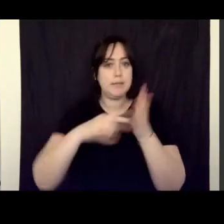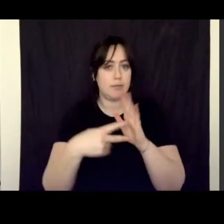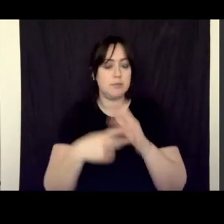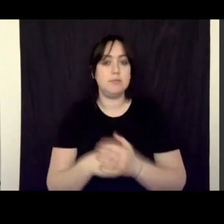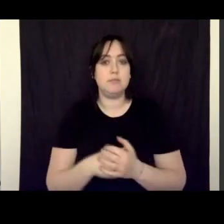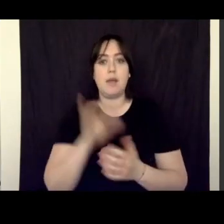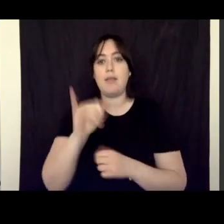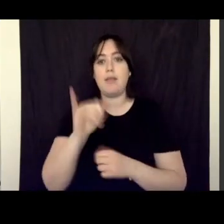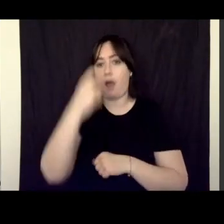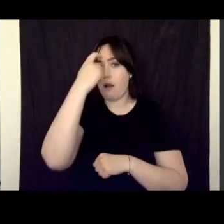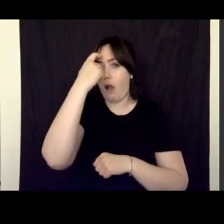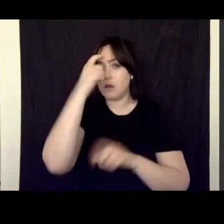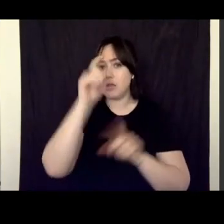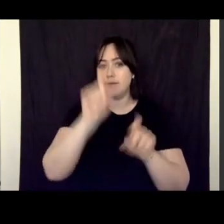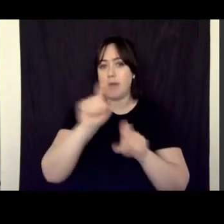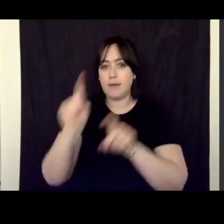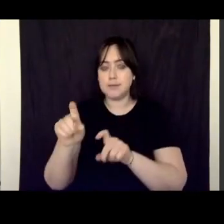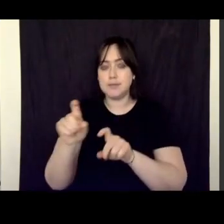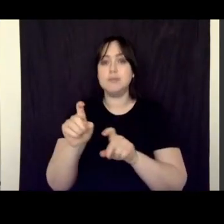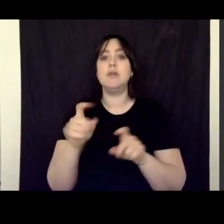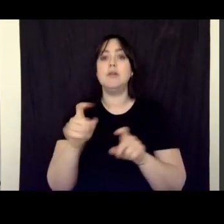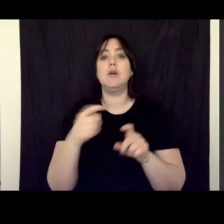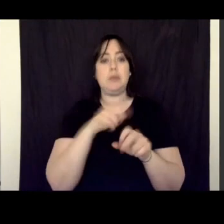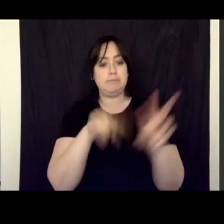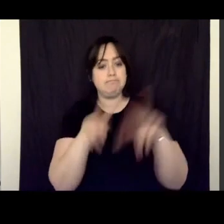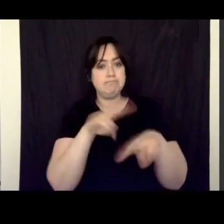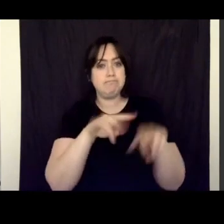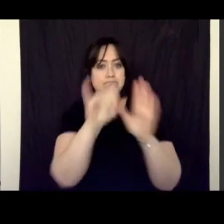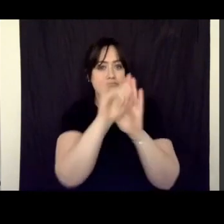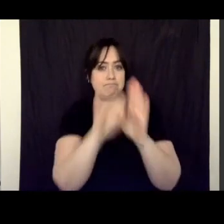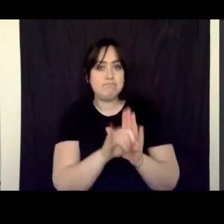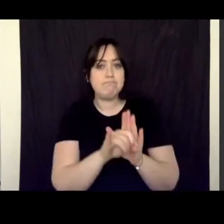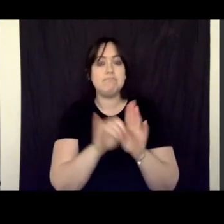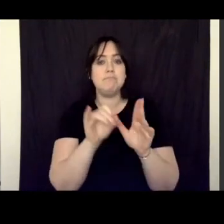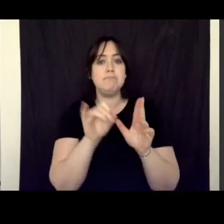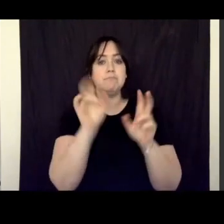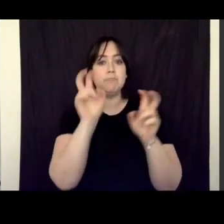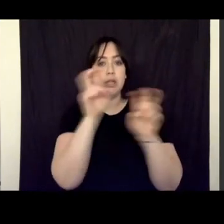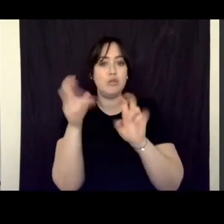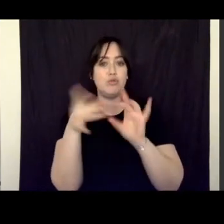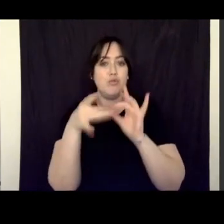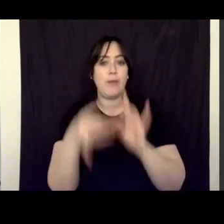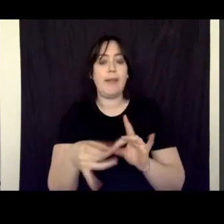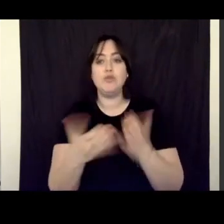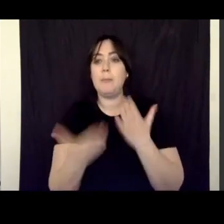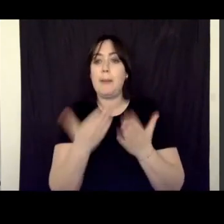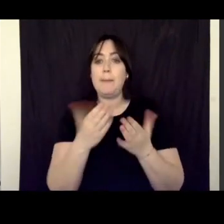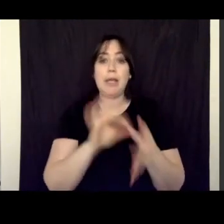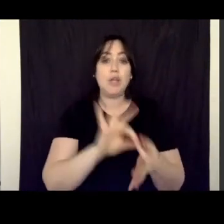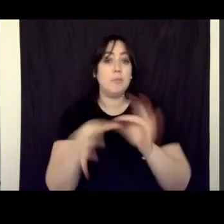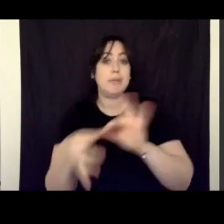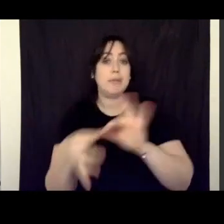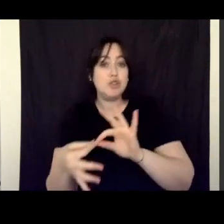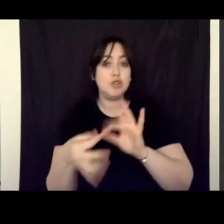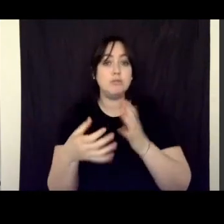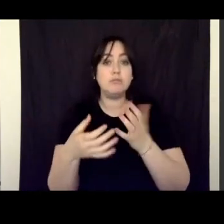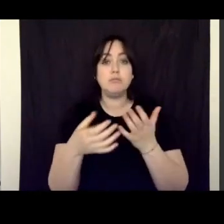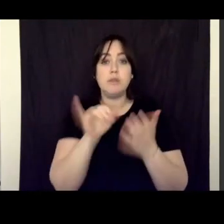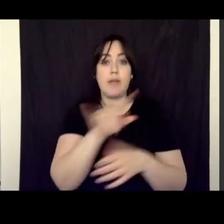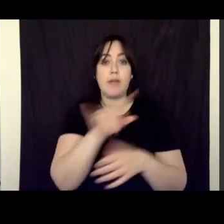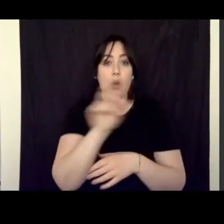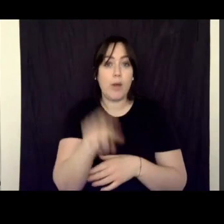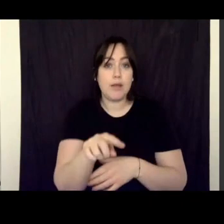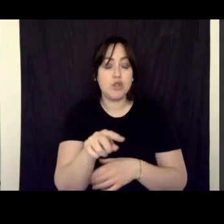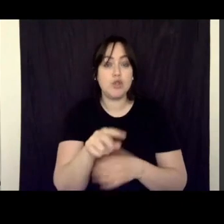cognitive testings, we have been able to identify issues related to, for instance, interpretation of